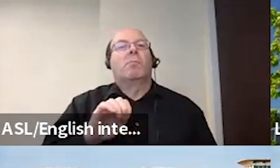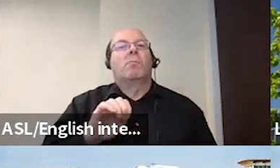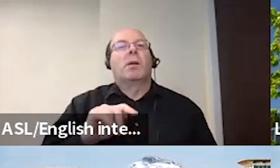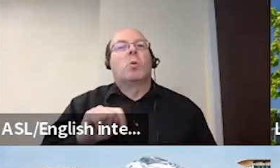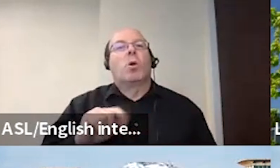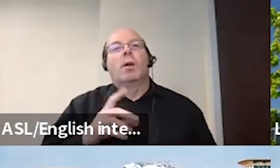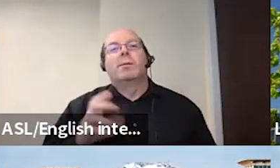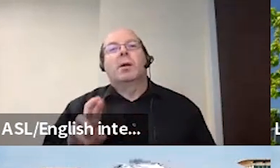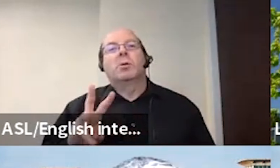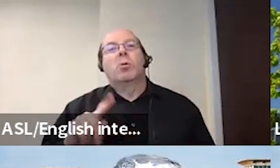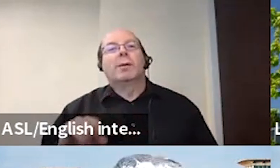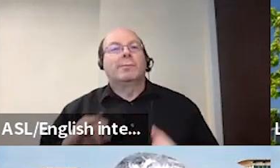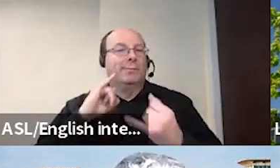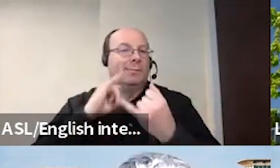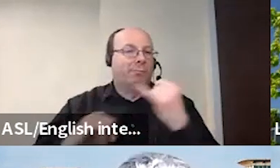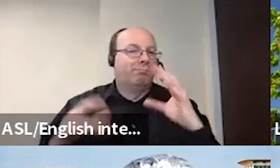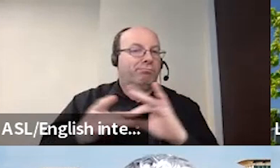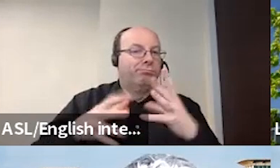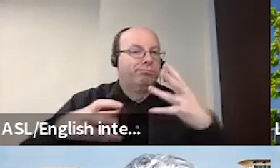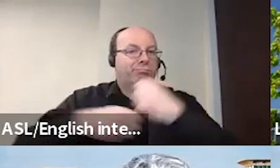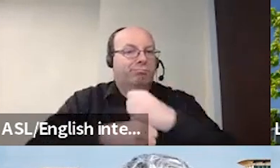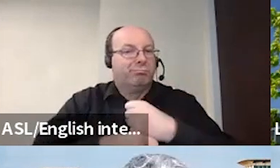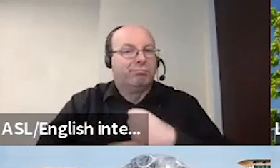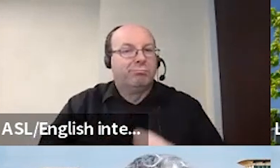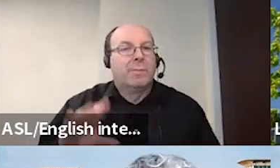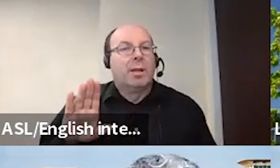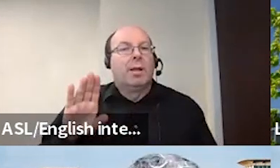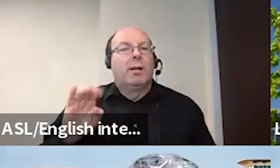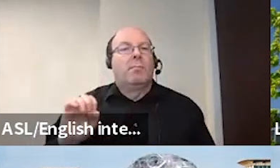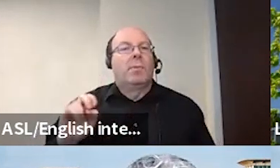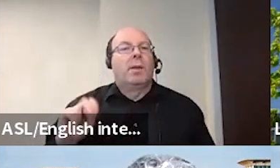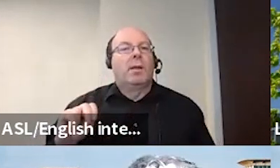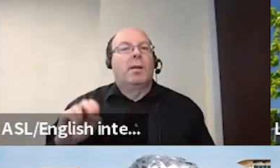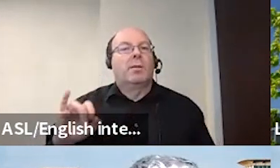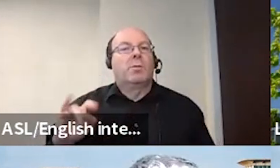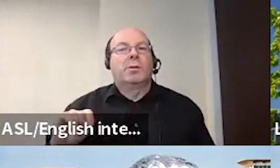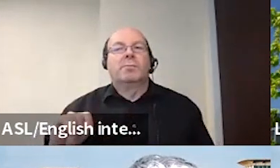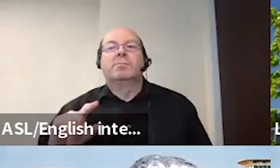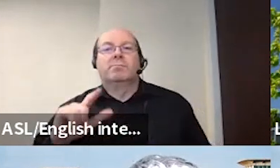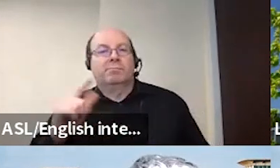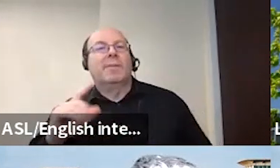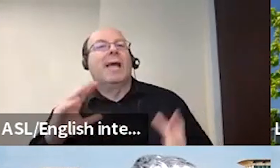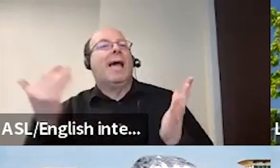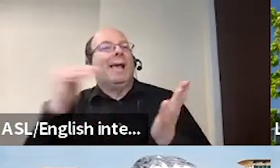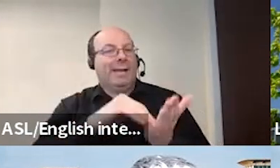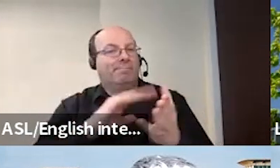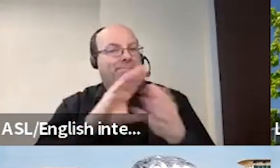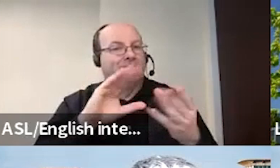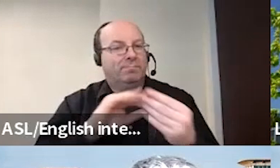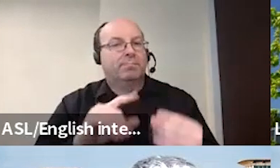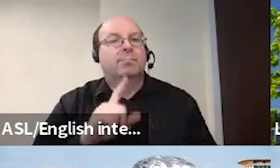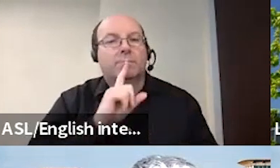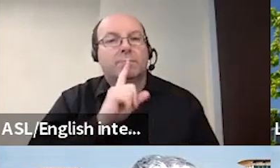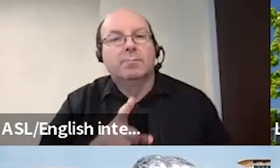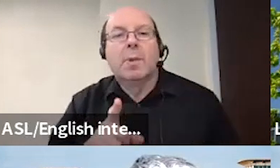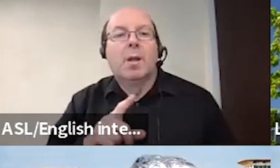to say some wrap-up comments. So, Dr. Benoit? So, once again, I want to reiterate that we're really